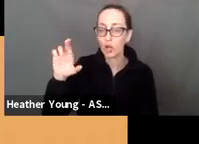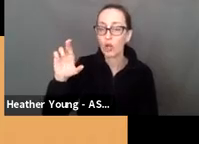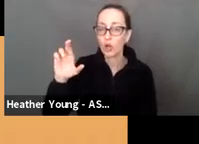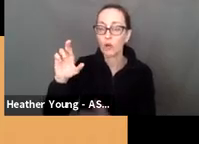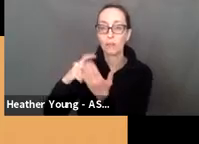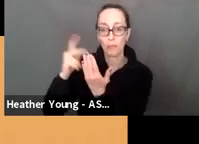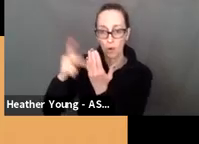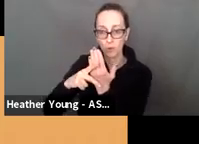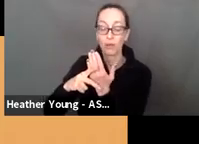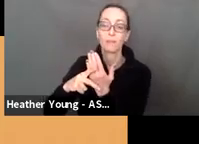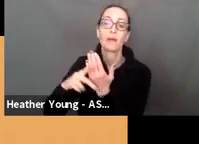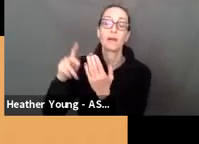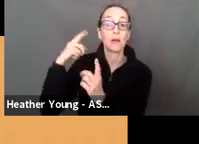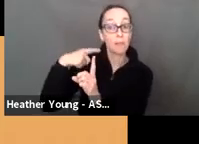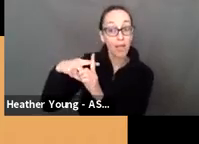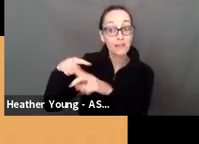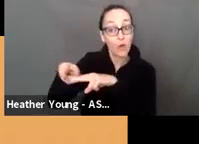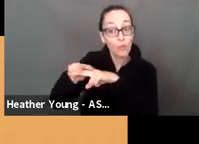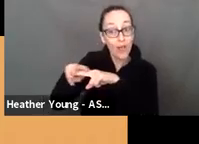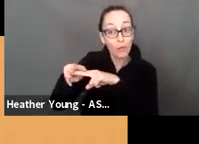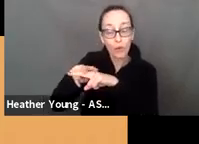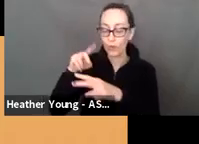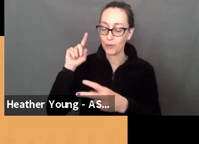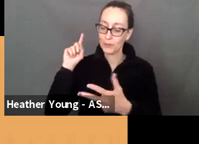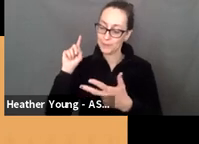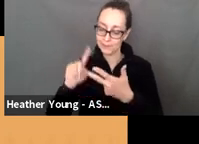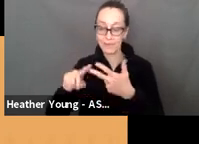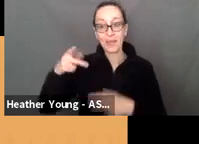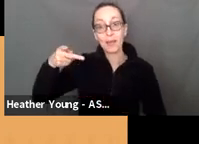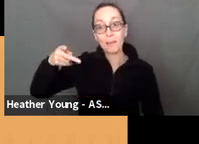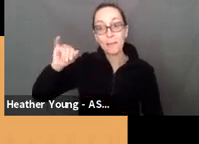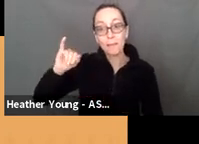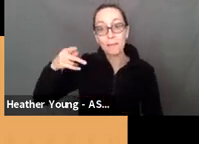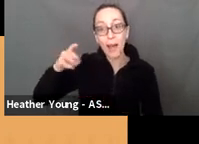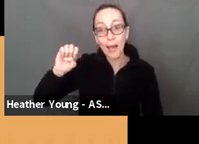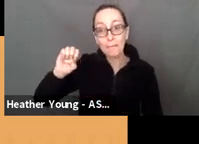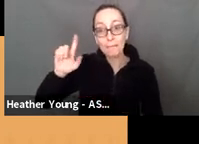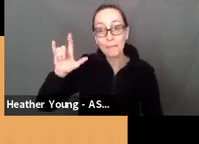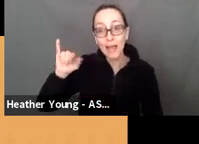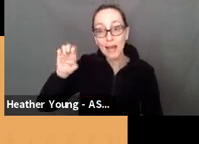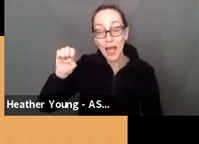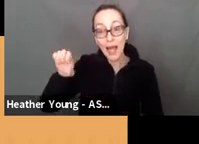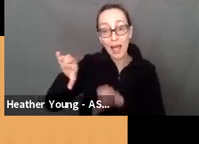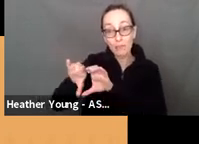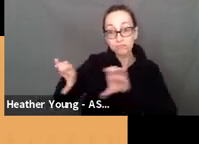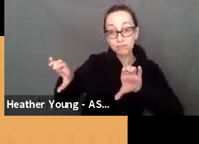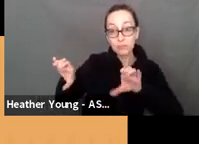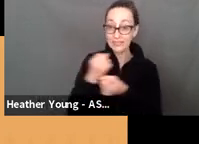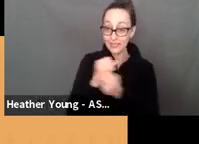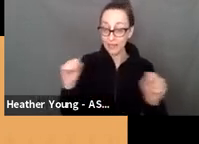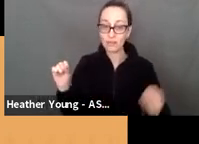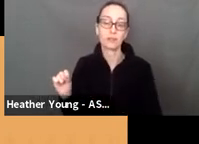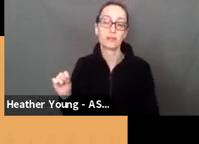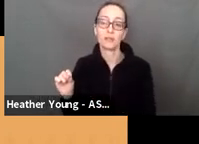as railroad and pipeline safety. We also regulate water and wastewater companies